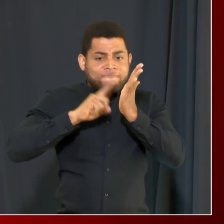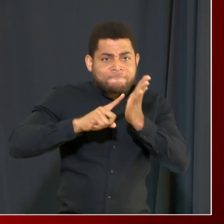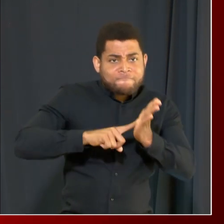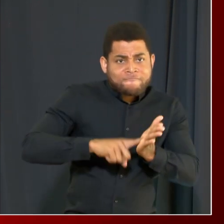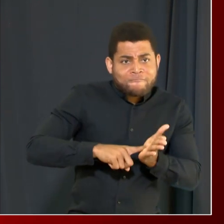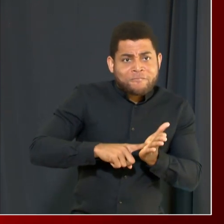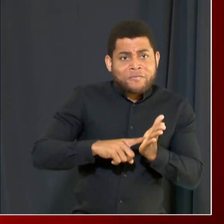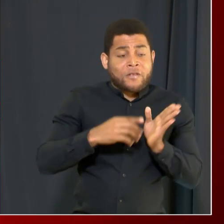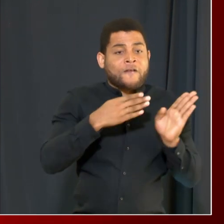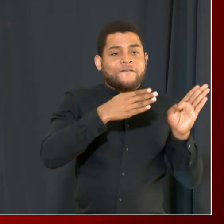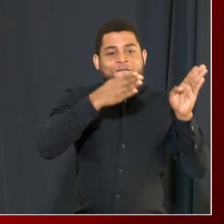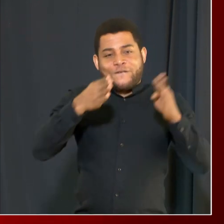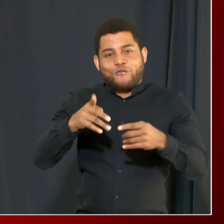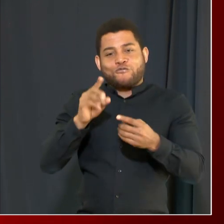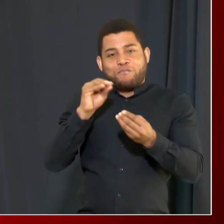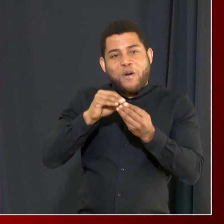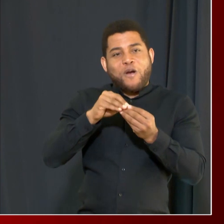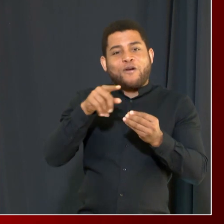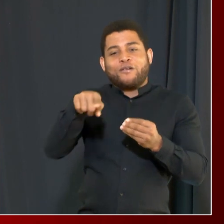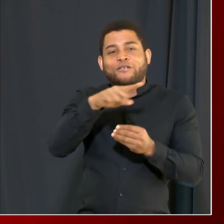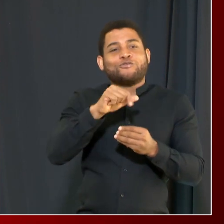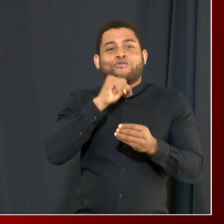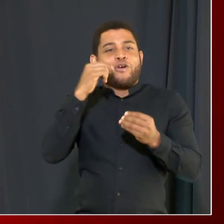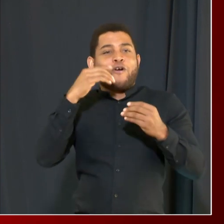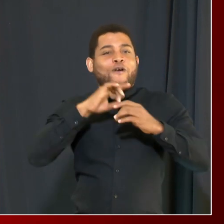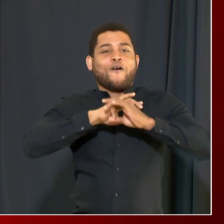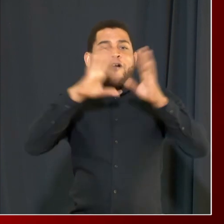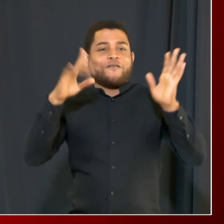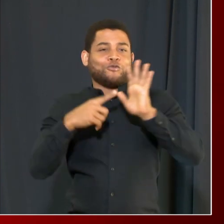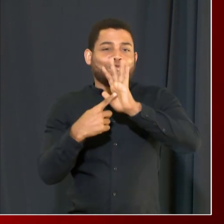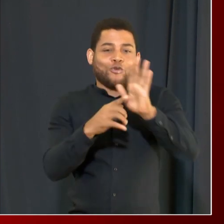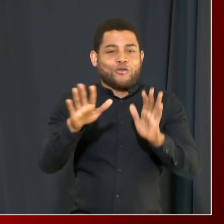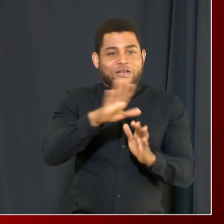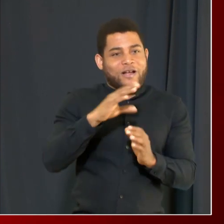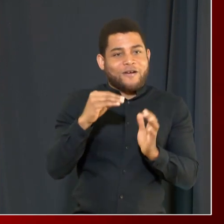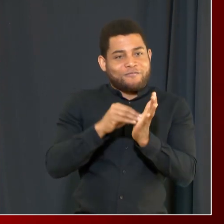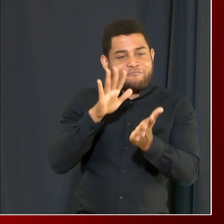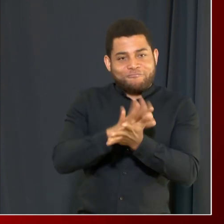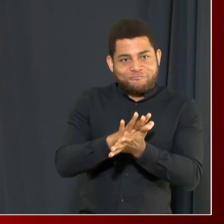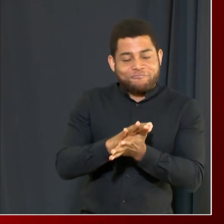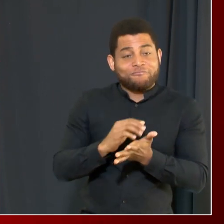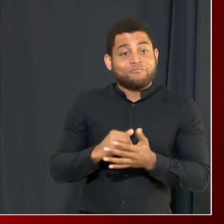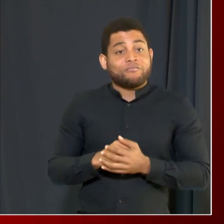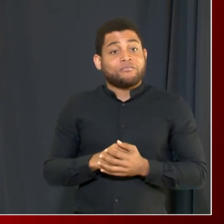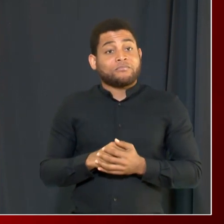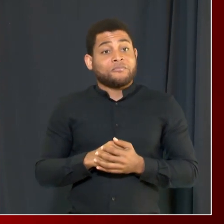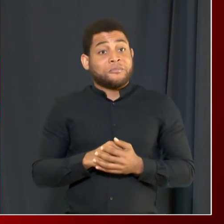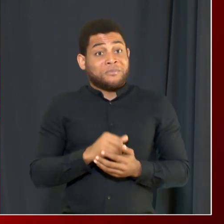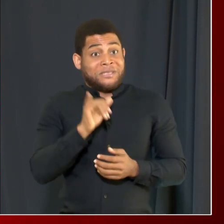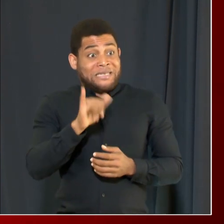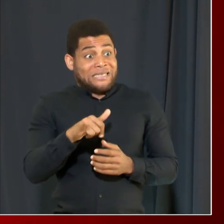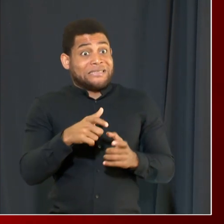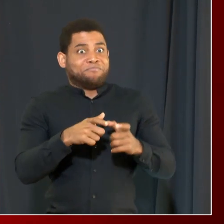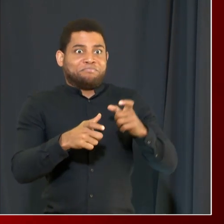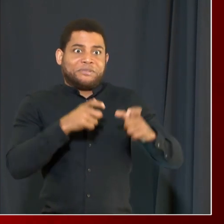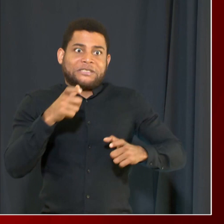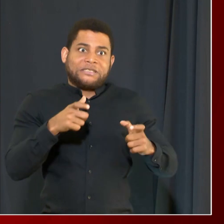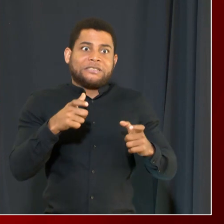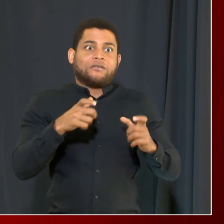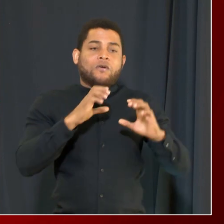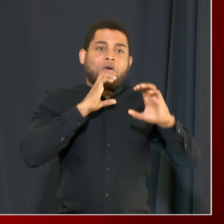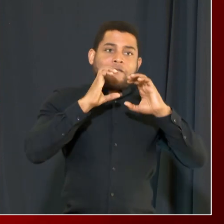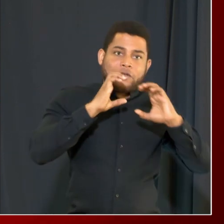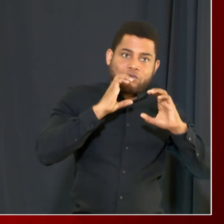nexus to one's criminal record. That's a longer discussion that involves changing our underlying DC